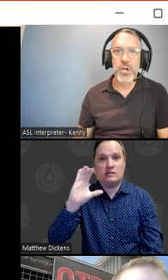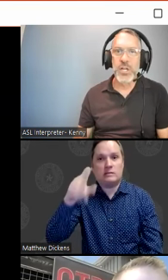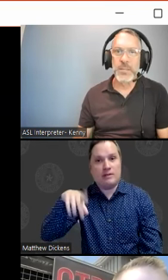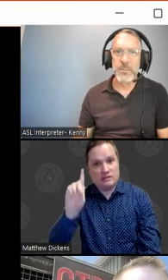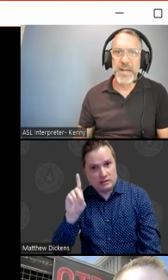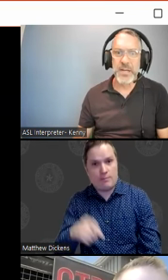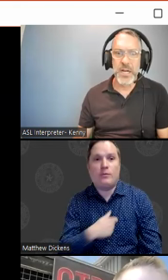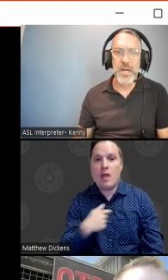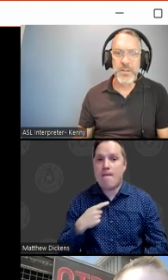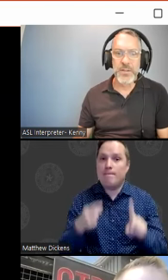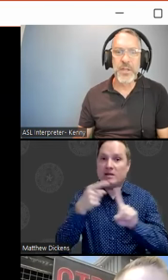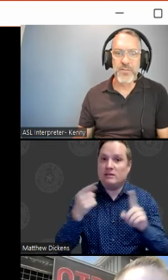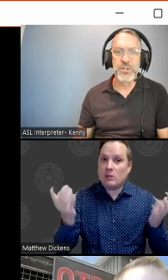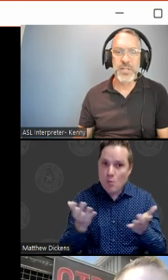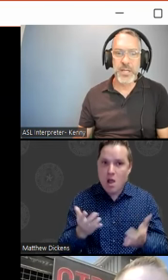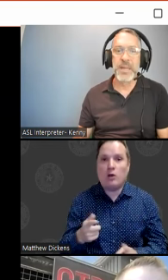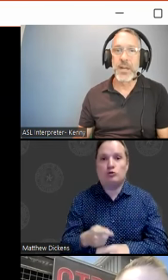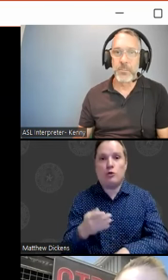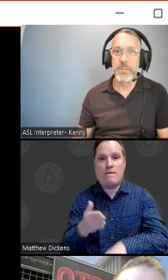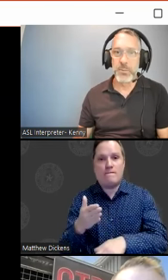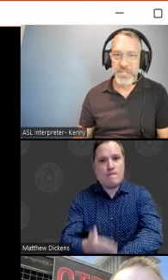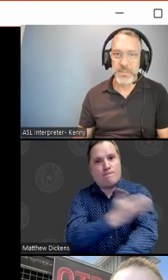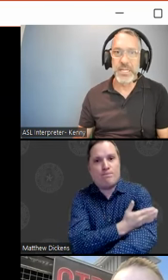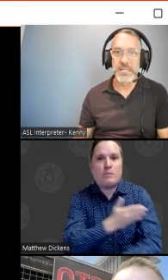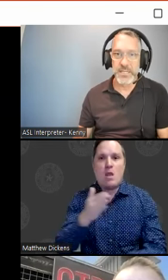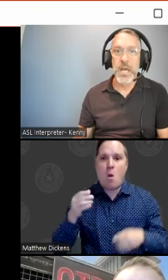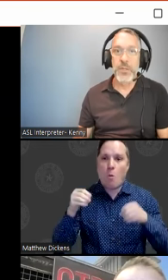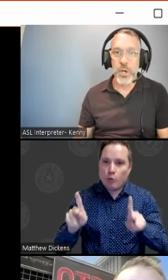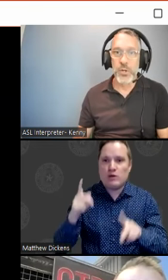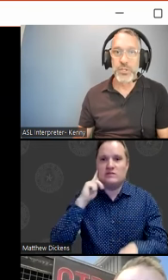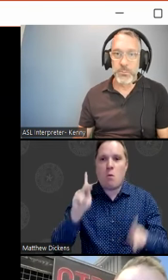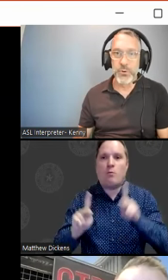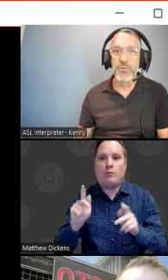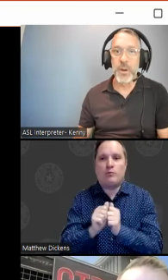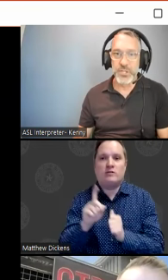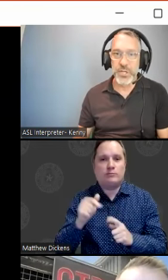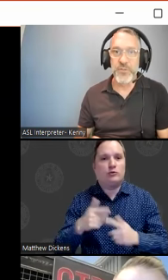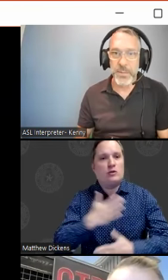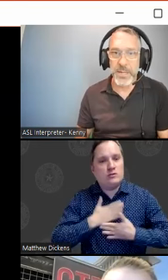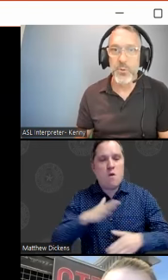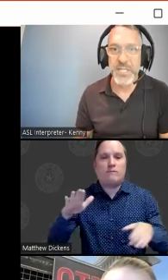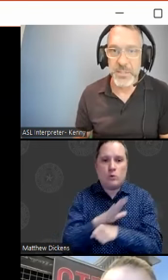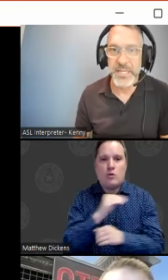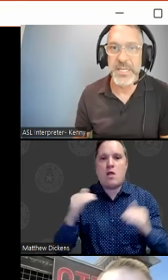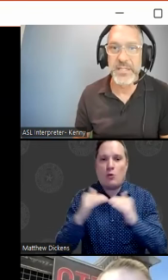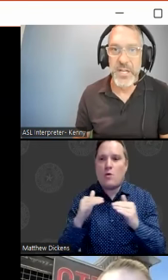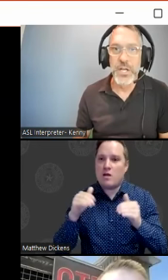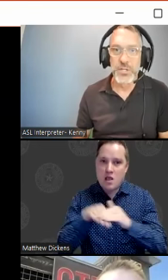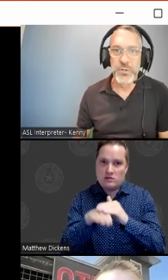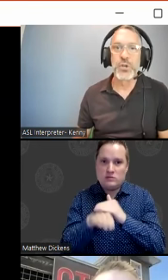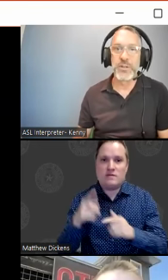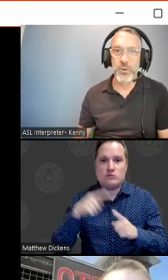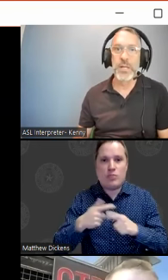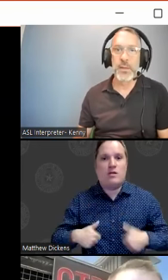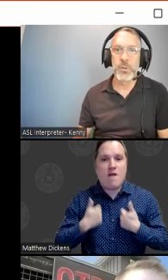Now I'm going to talk a little bit about the Governor's Committee on People with Disabilities. The goal is to improve opportunities for people with disabilities